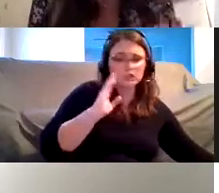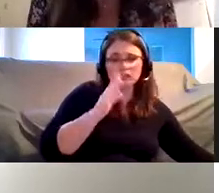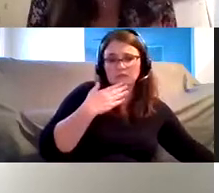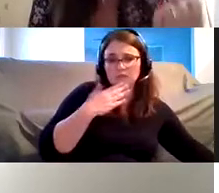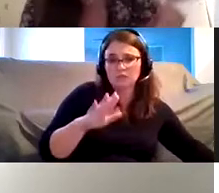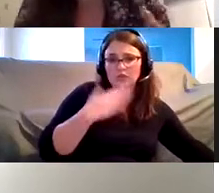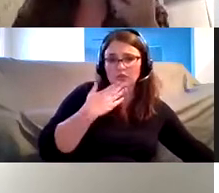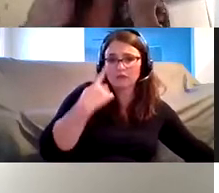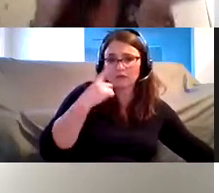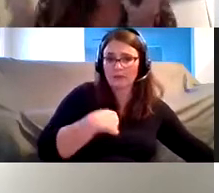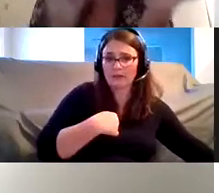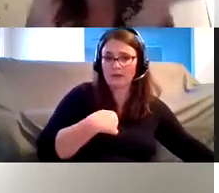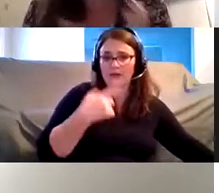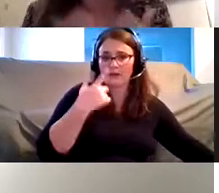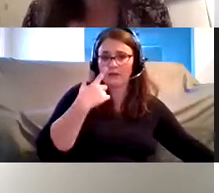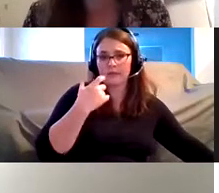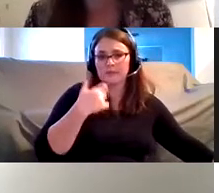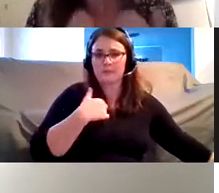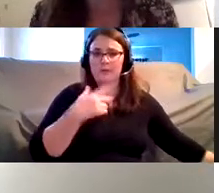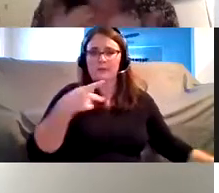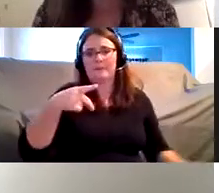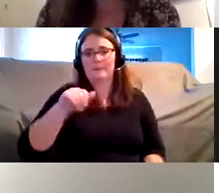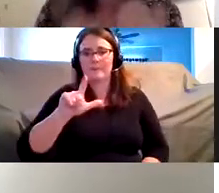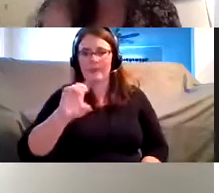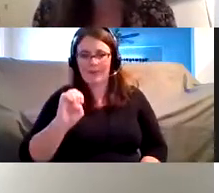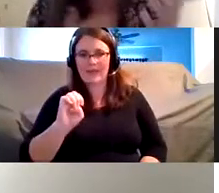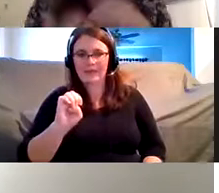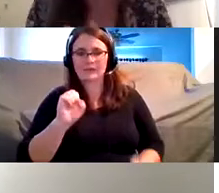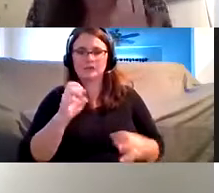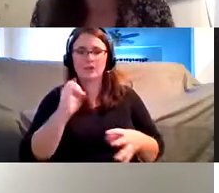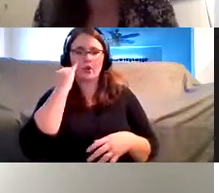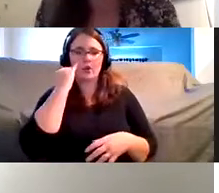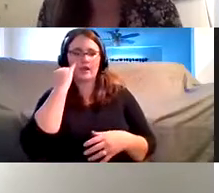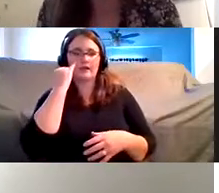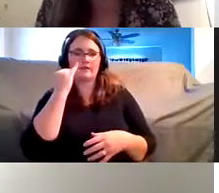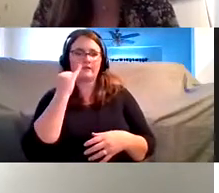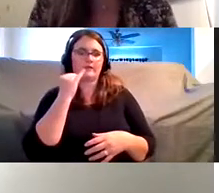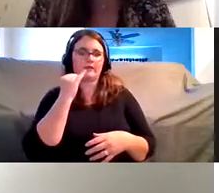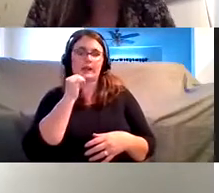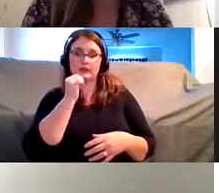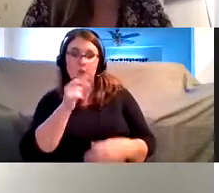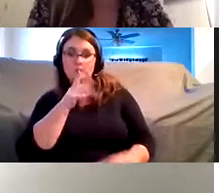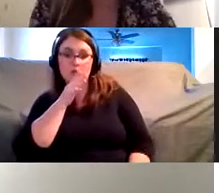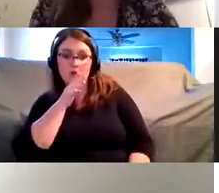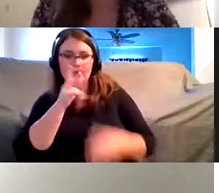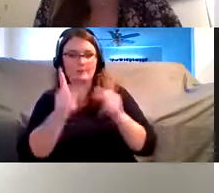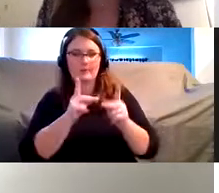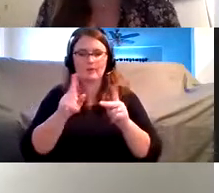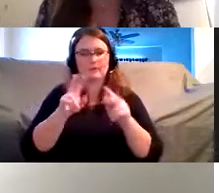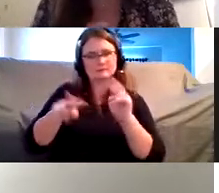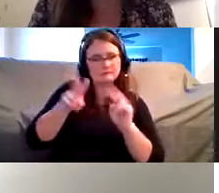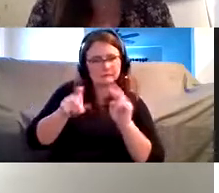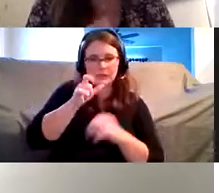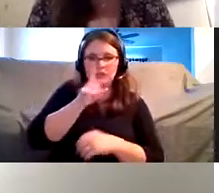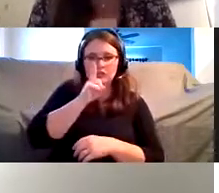don't talk, people are not really sure if I'm here or if I'm from here or not from here. Now, I think microaggressions